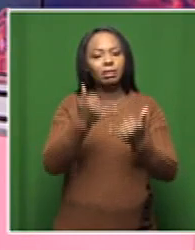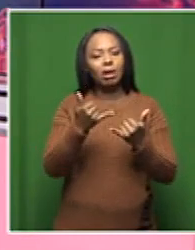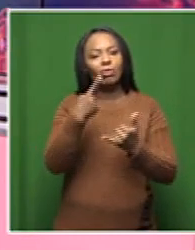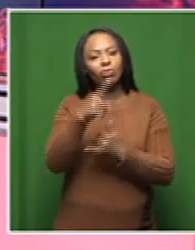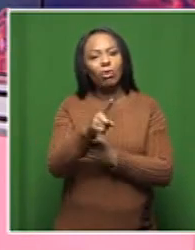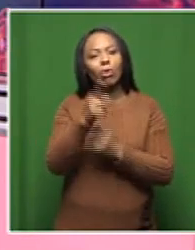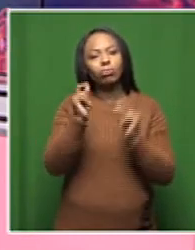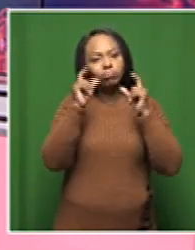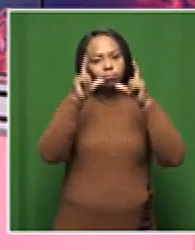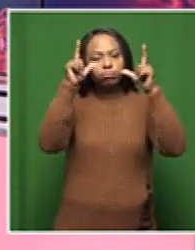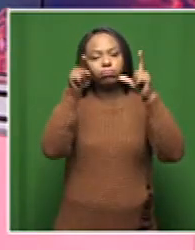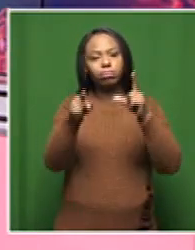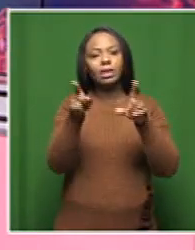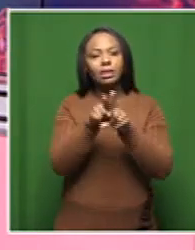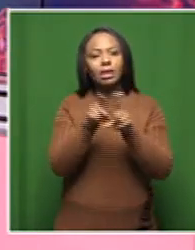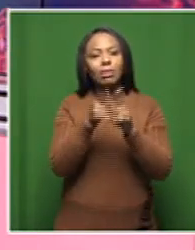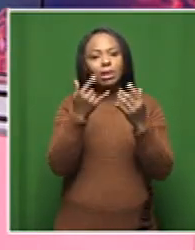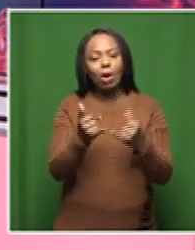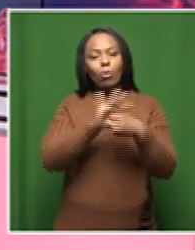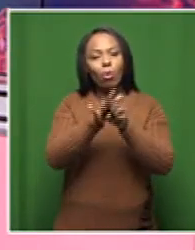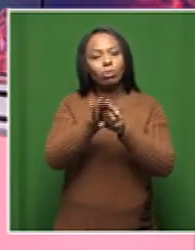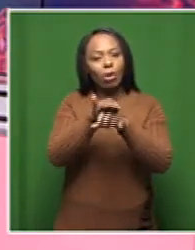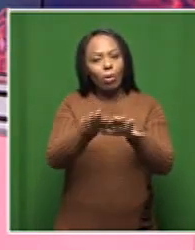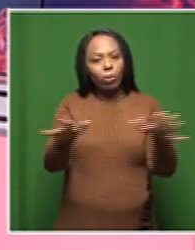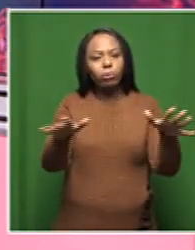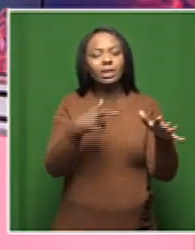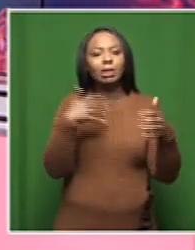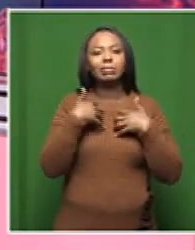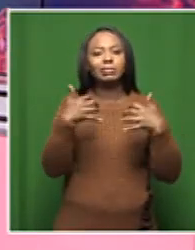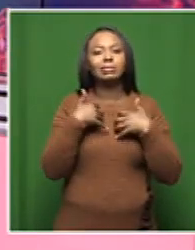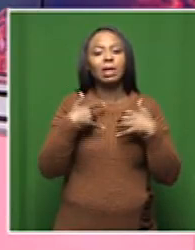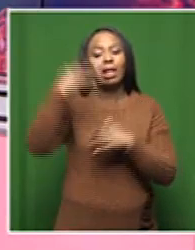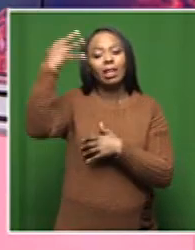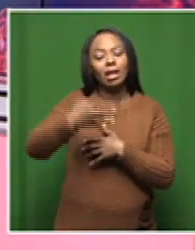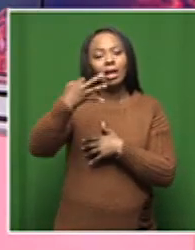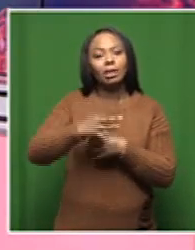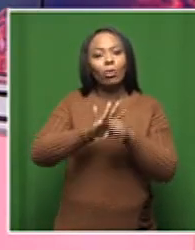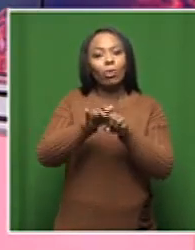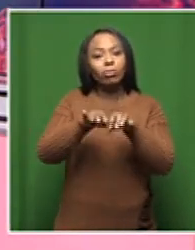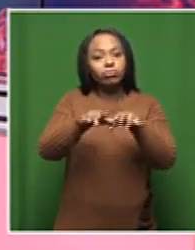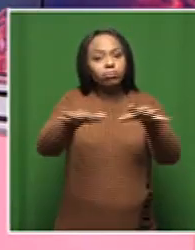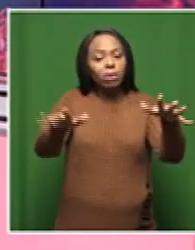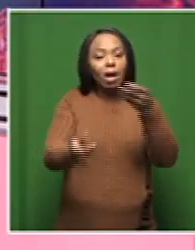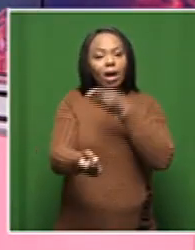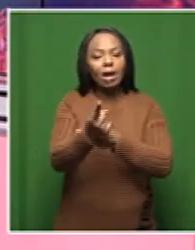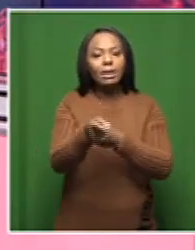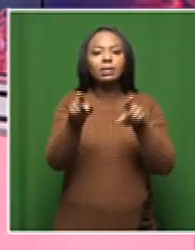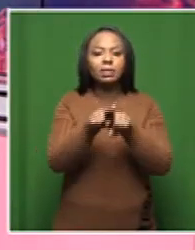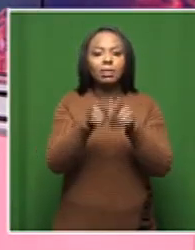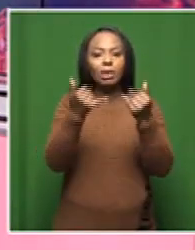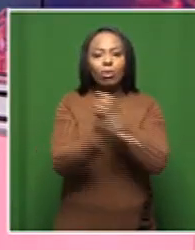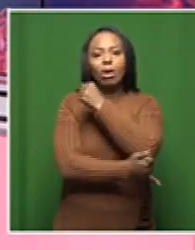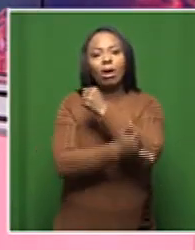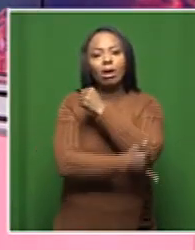COVID-19 infections and increasing fears of the third wave of the pandemic, and also coincides with the country's